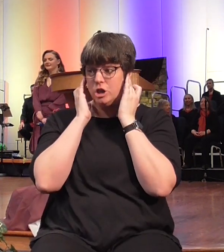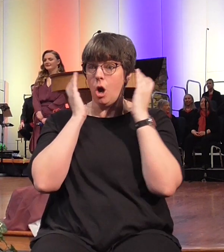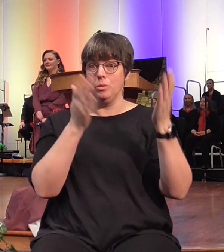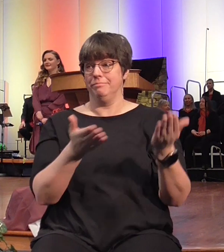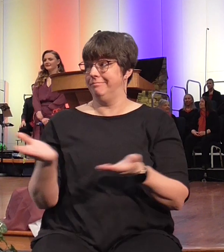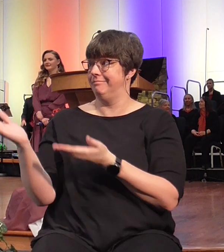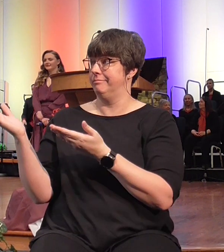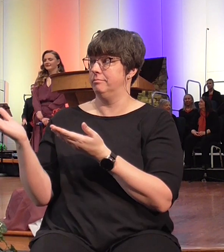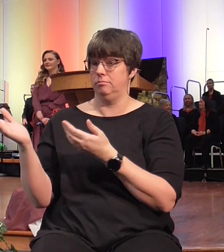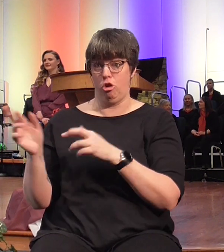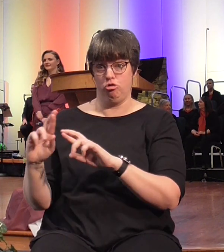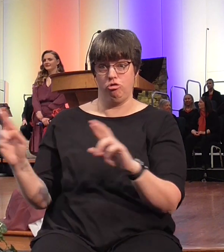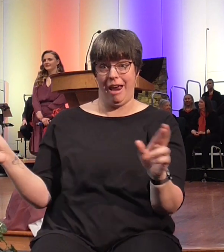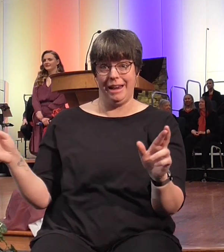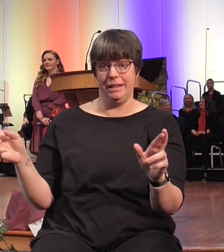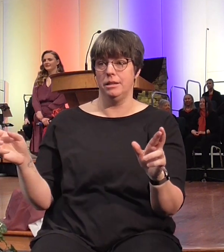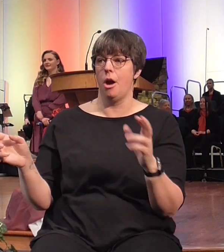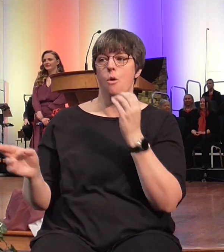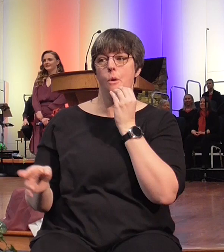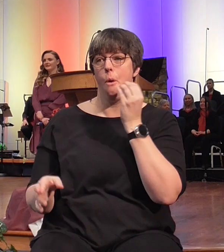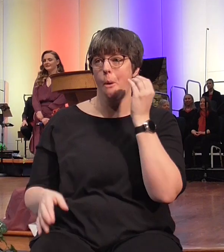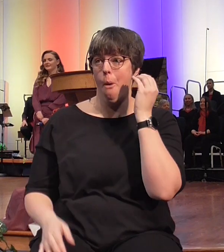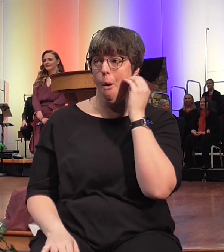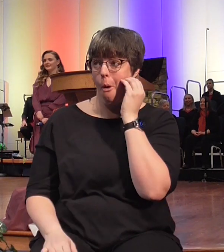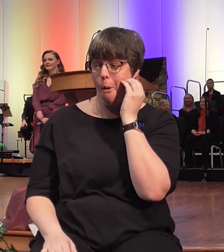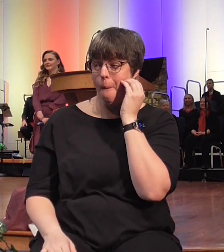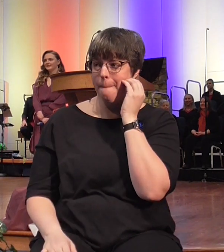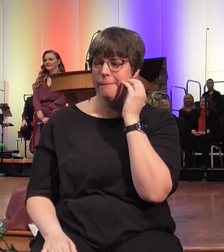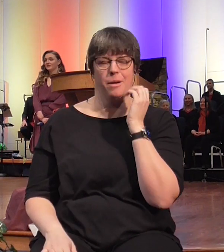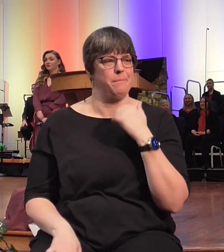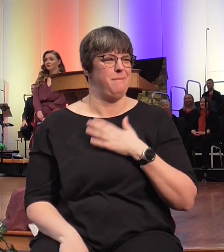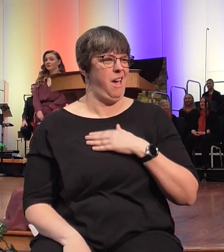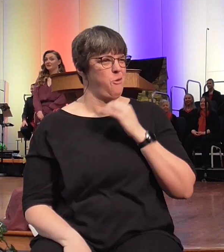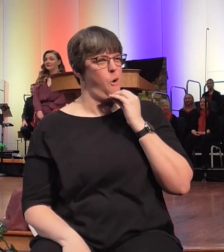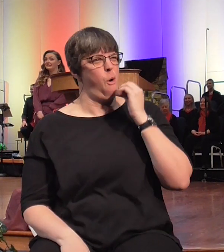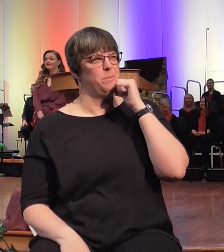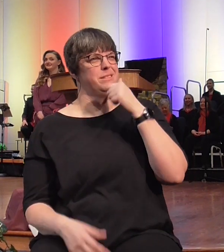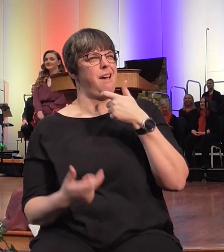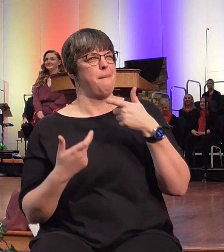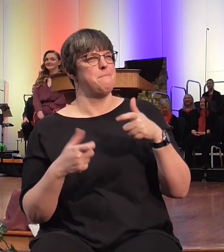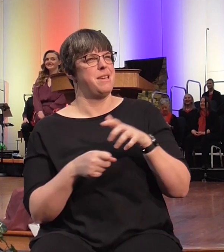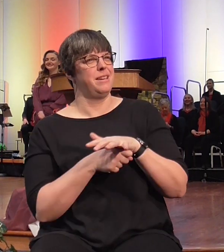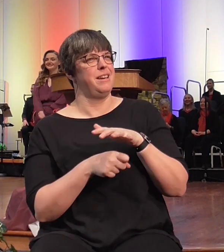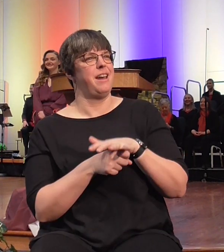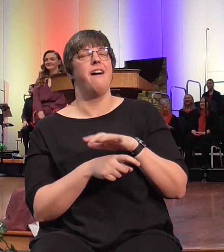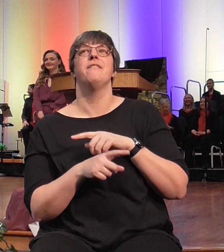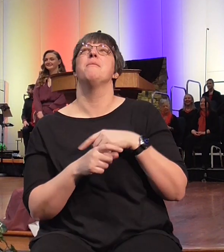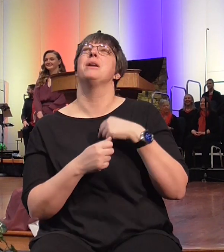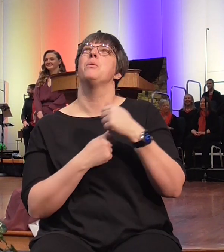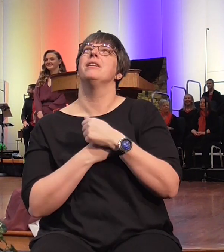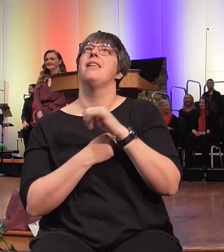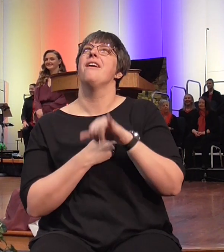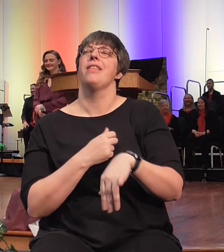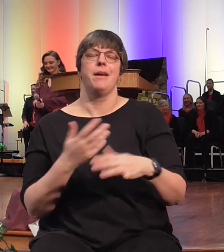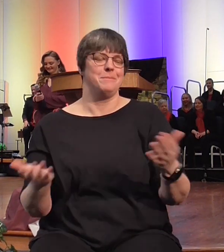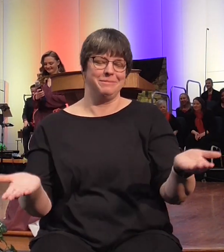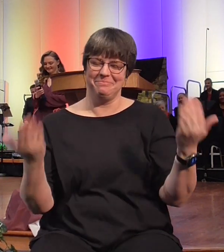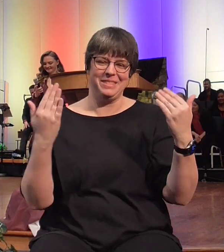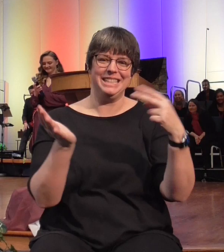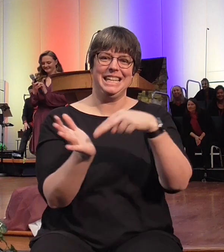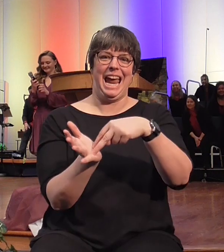home? Our home isn't big enough, but I would love it if we could. But would you